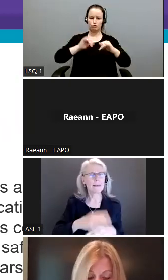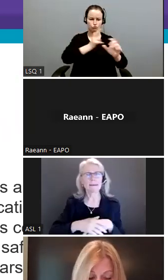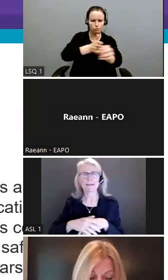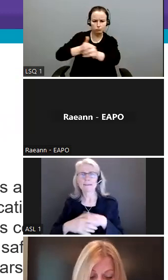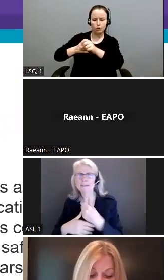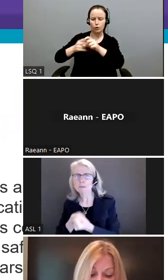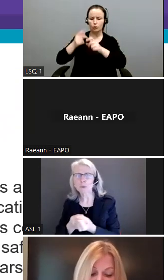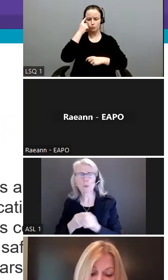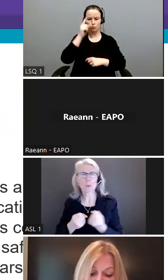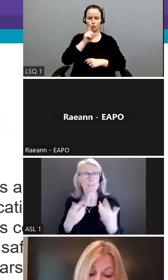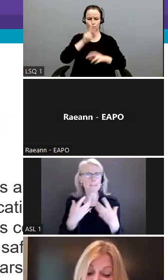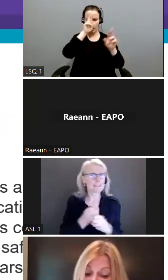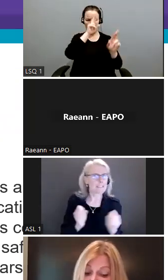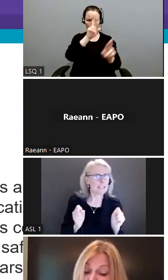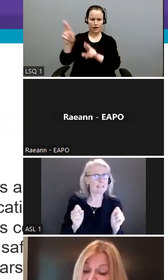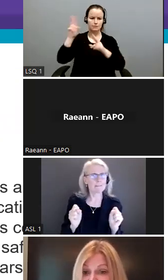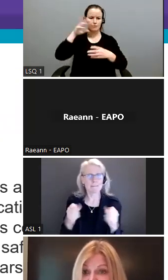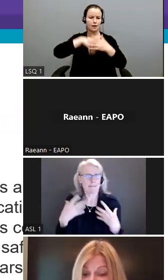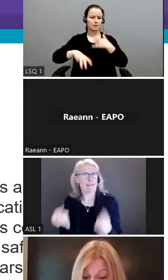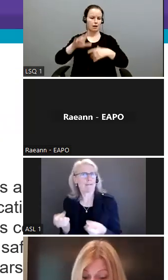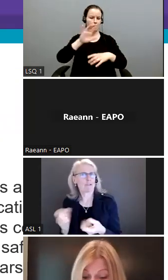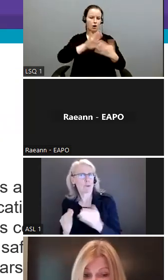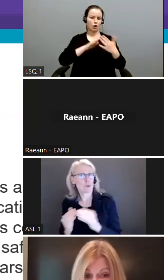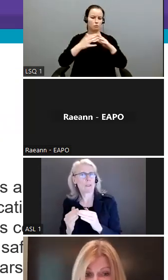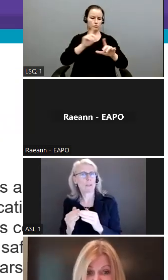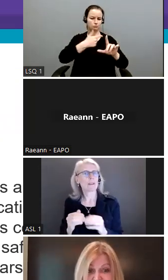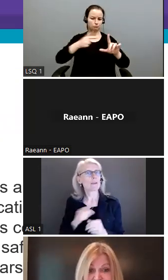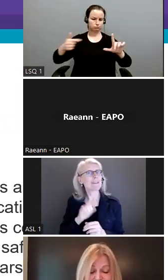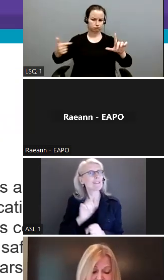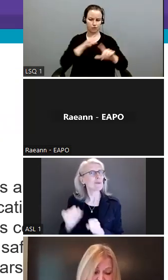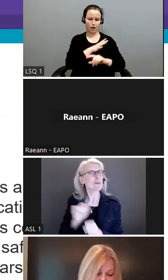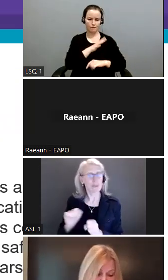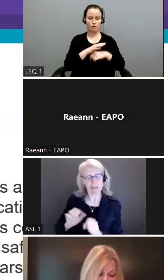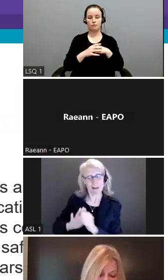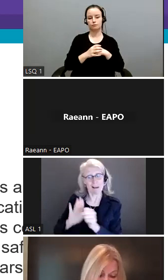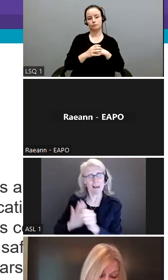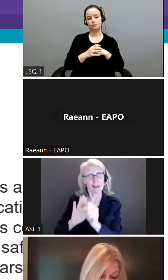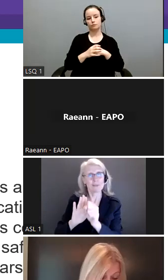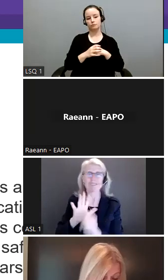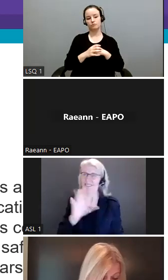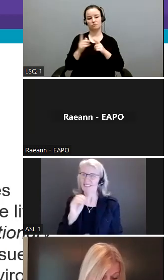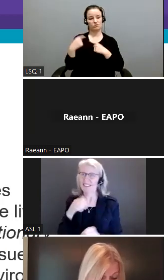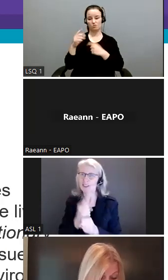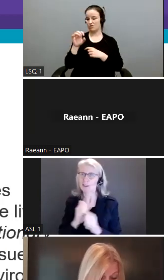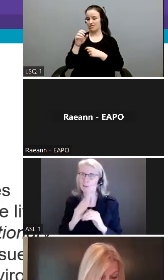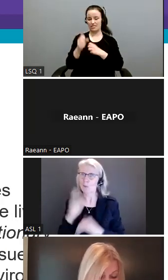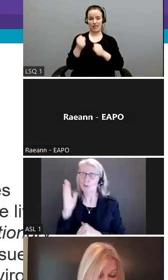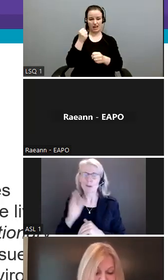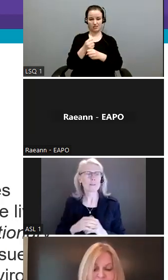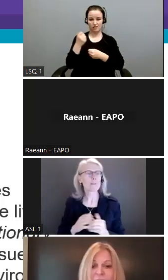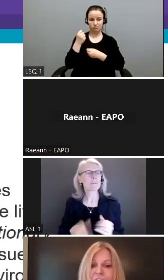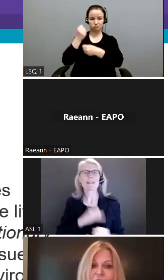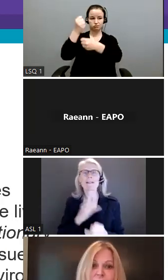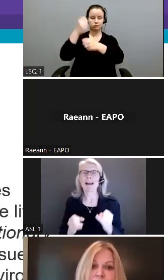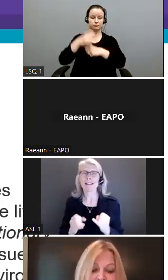healthy communities. And he has been an activist for over 50 years. And finally, last but not least,